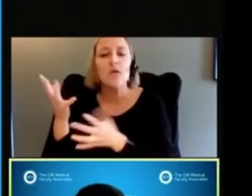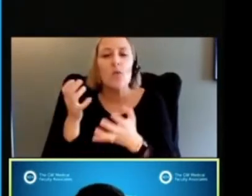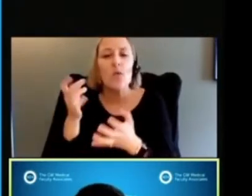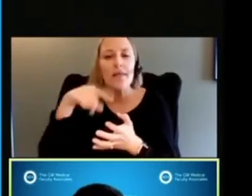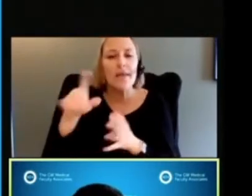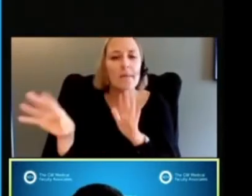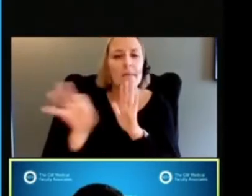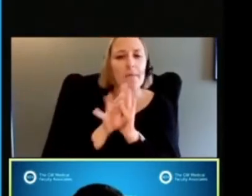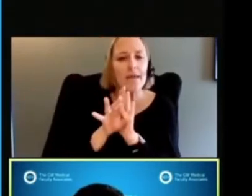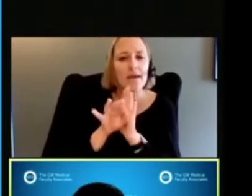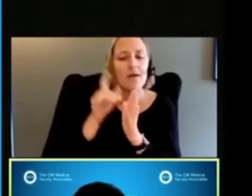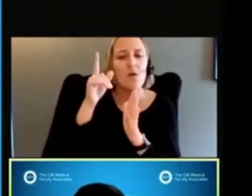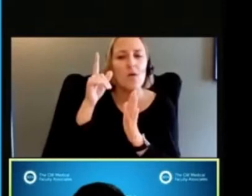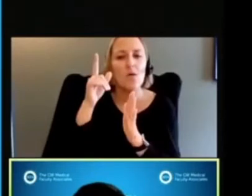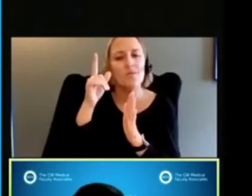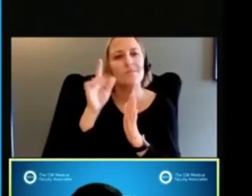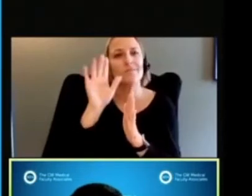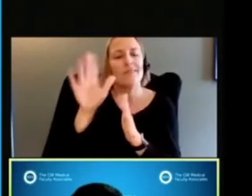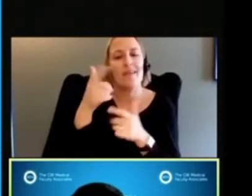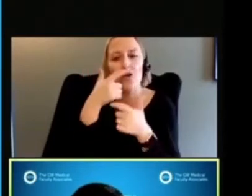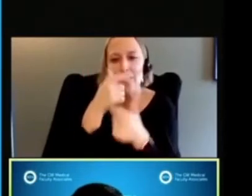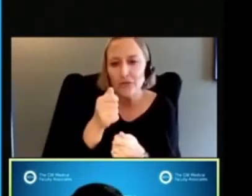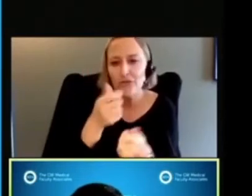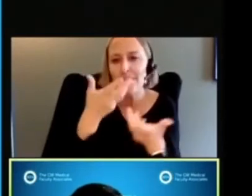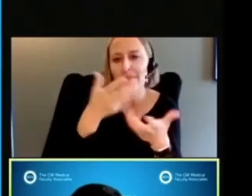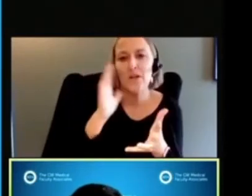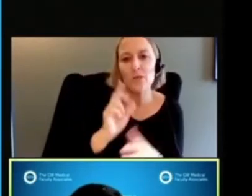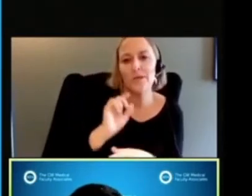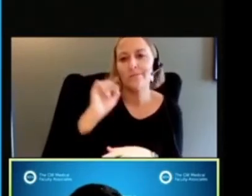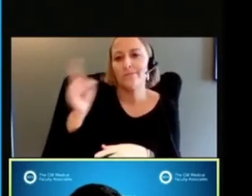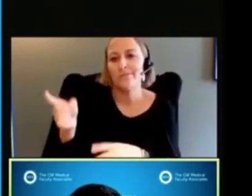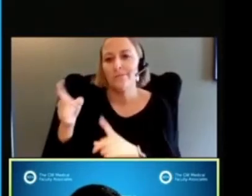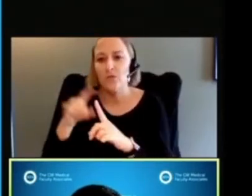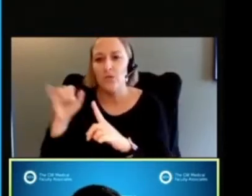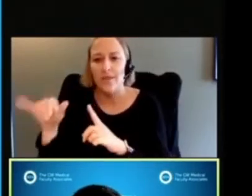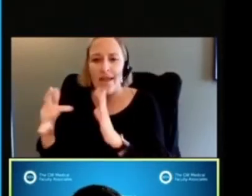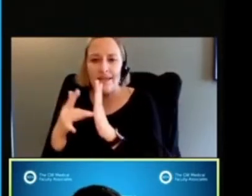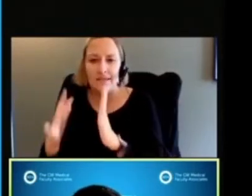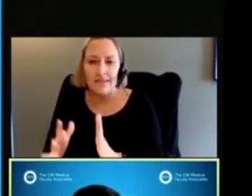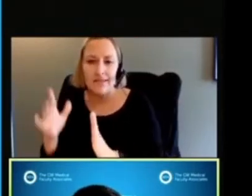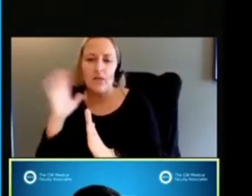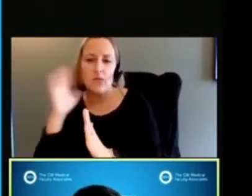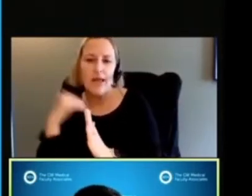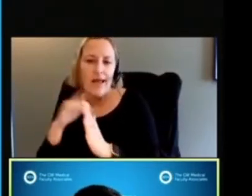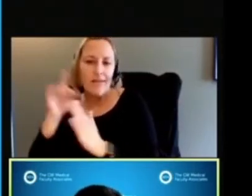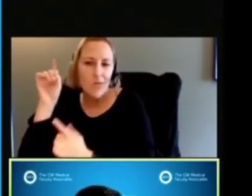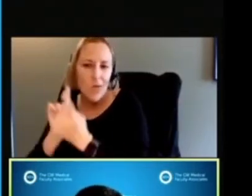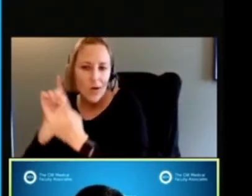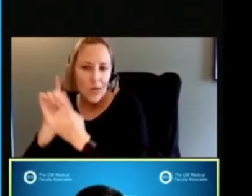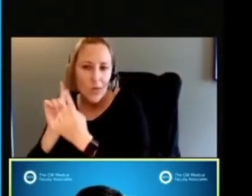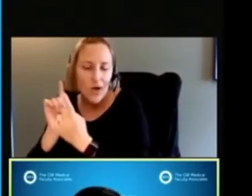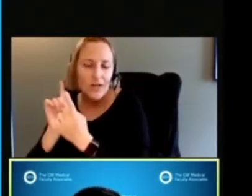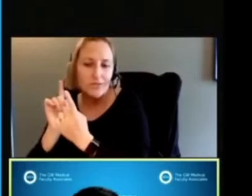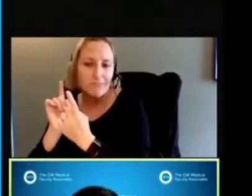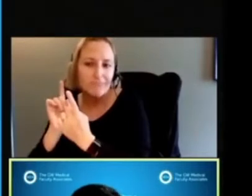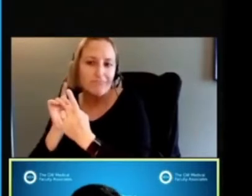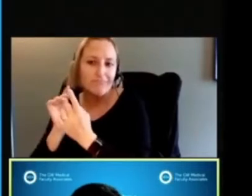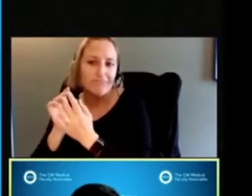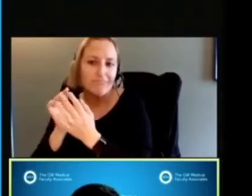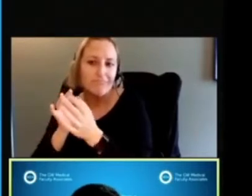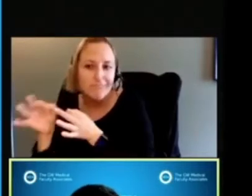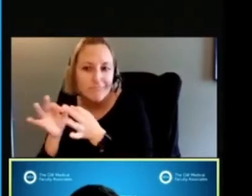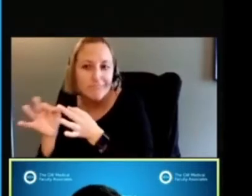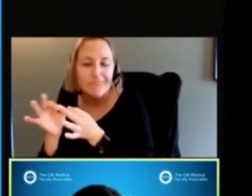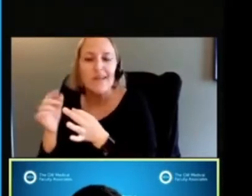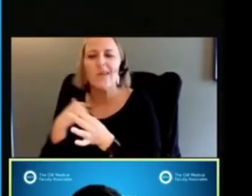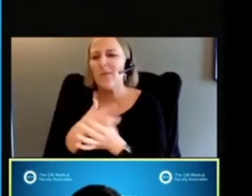off to the technician to do that one-on-one coaching. but it was really designed to eliminate paper, make it a